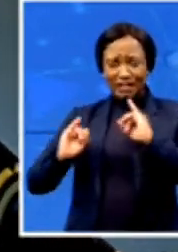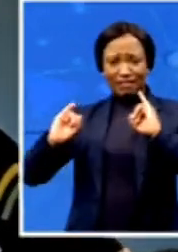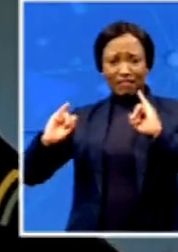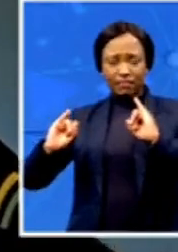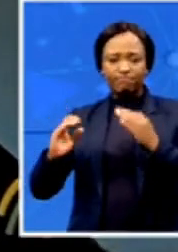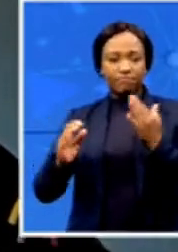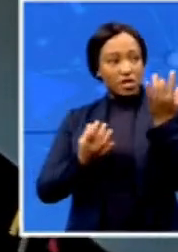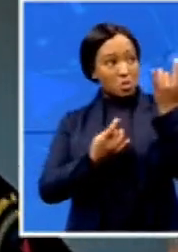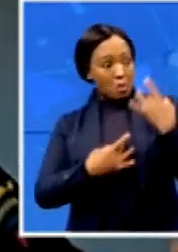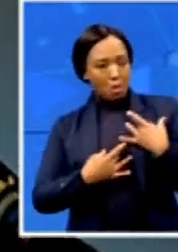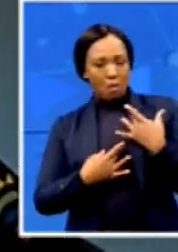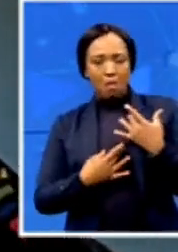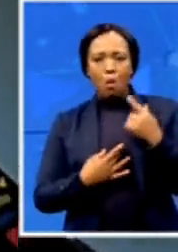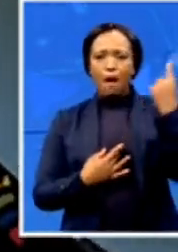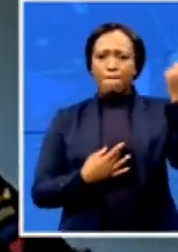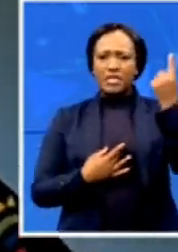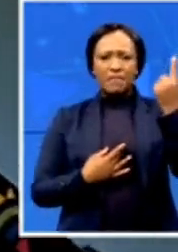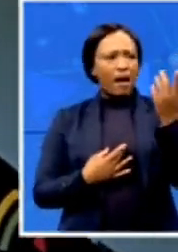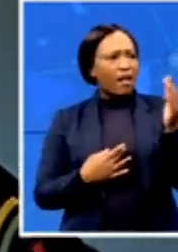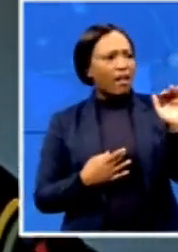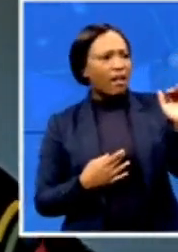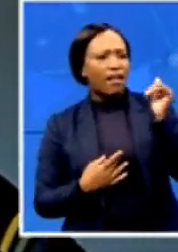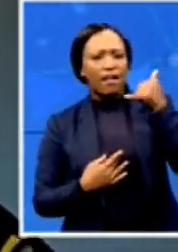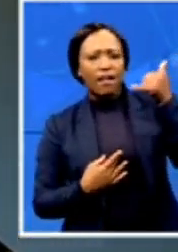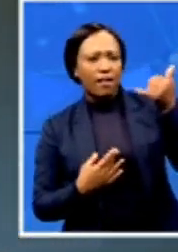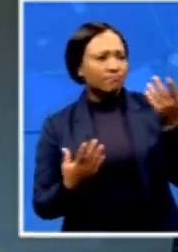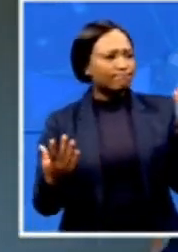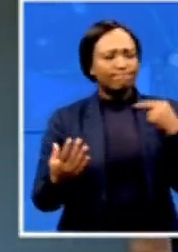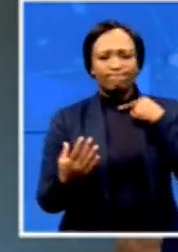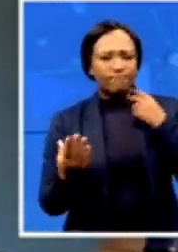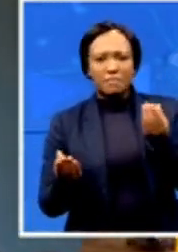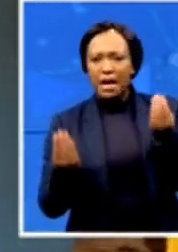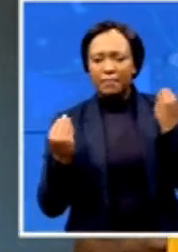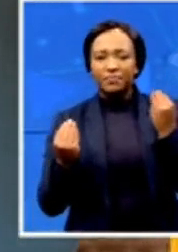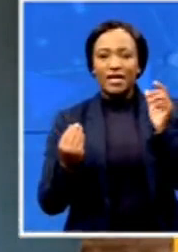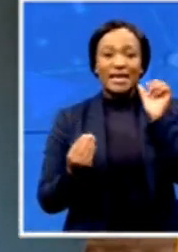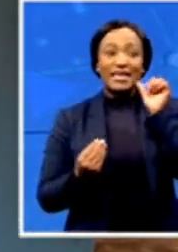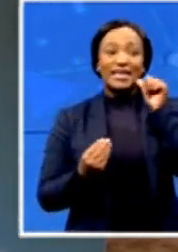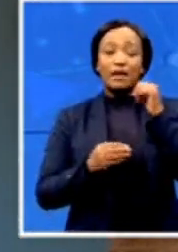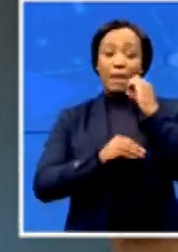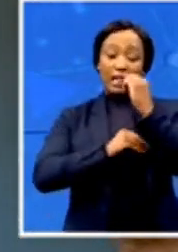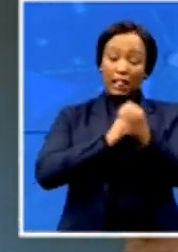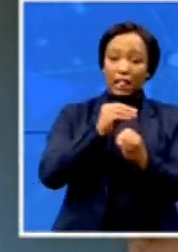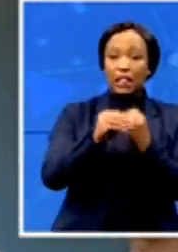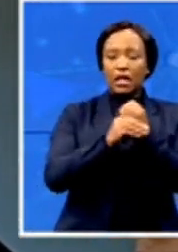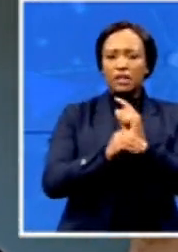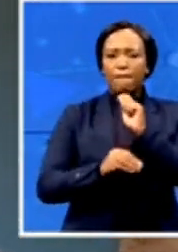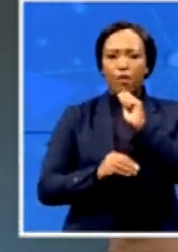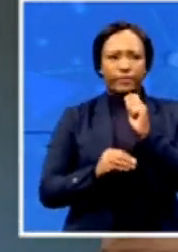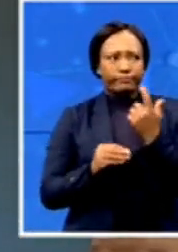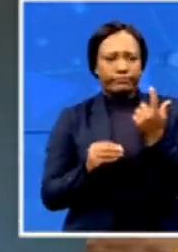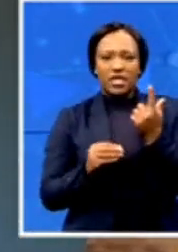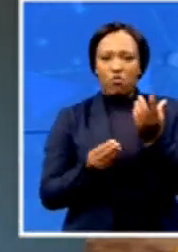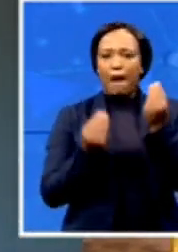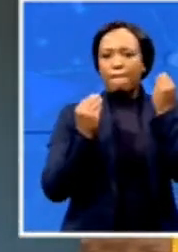found. He was also fined the next morning. So that is really not leadership that we can appreciate.